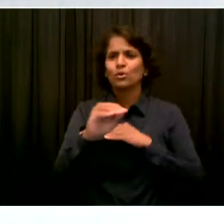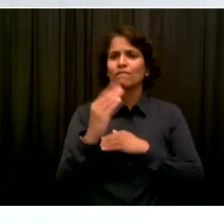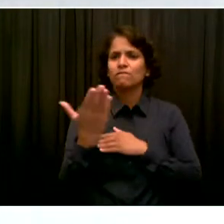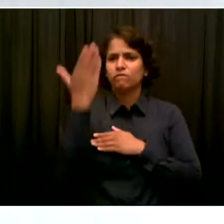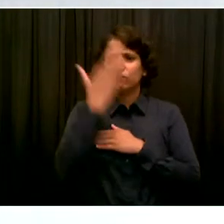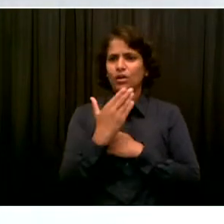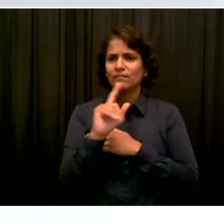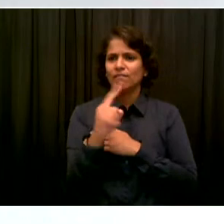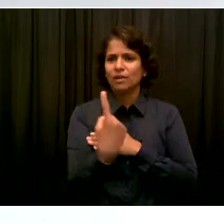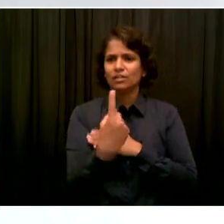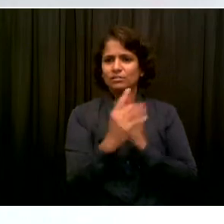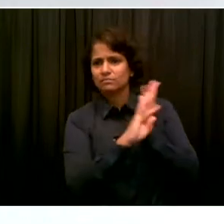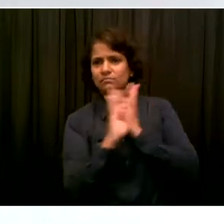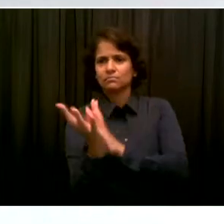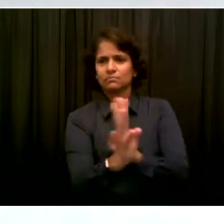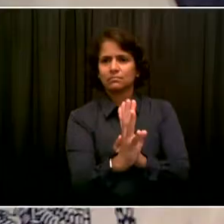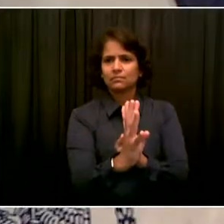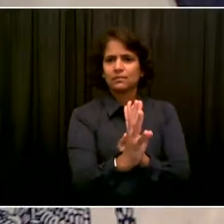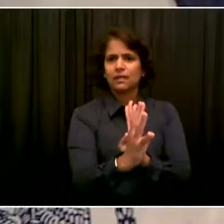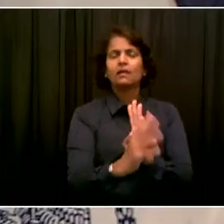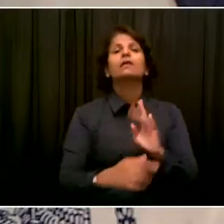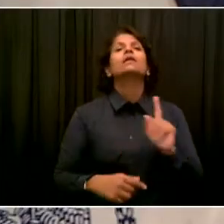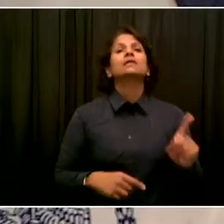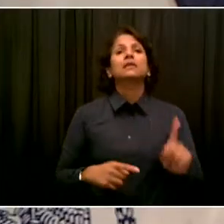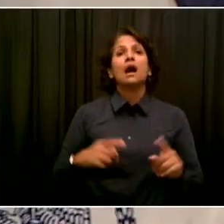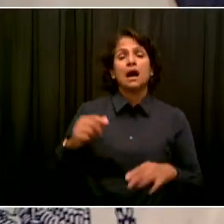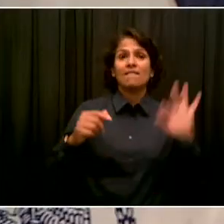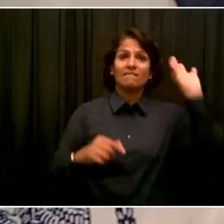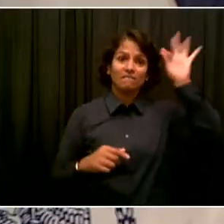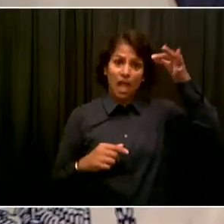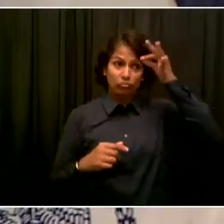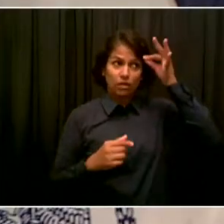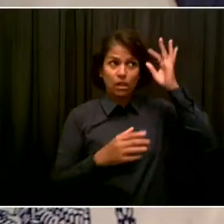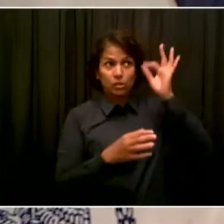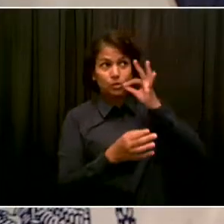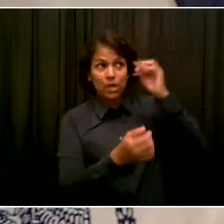are approved. Thank you, sir. Thank you. Go ahead, Juliet.